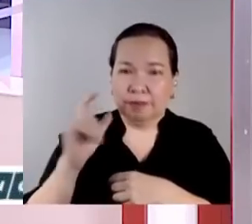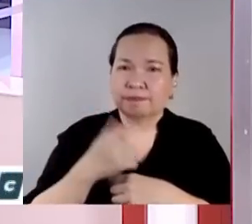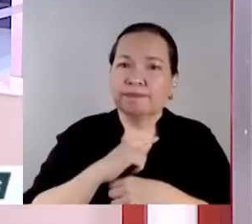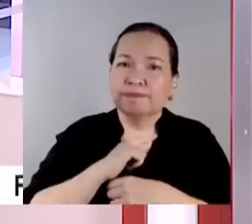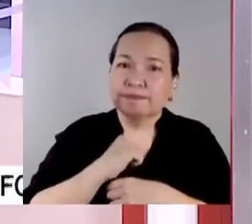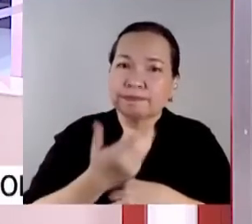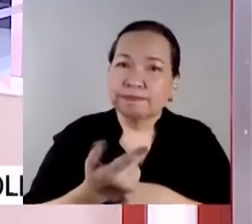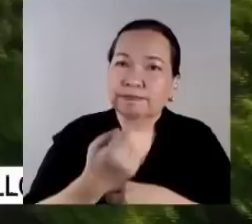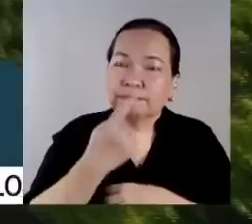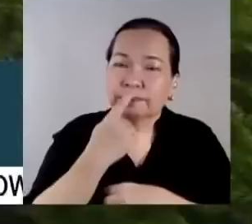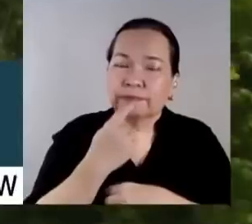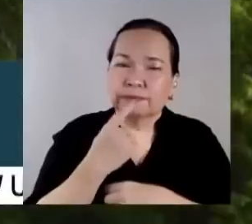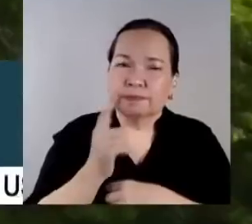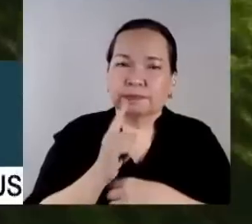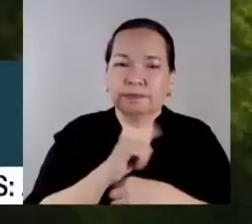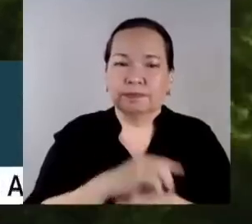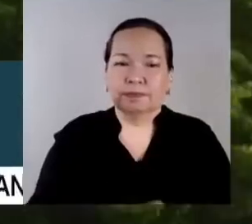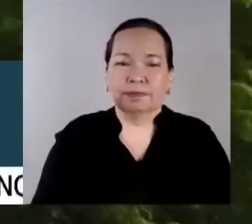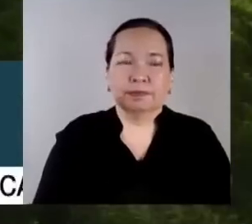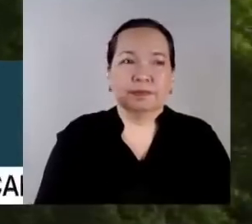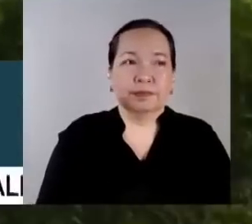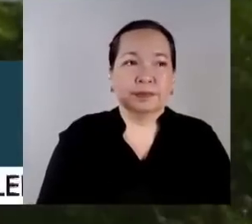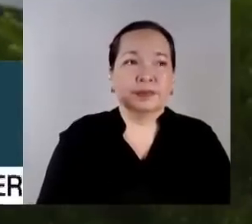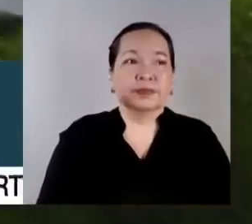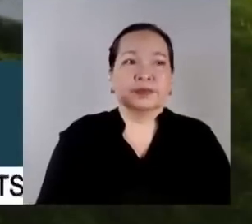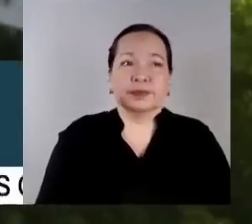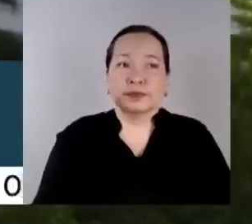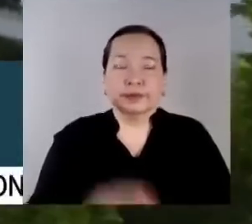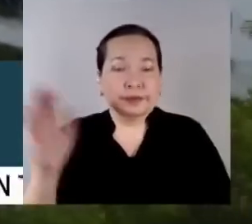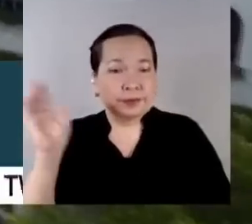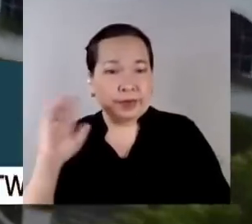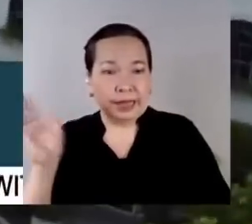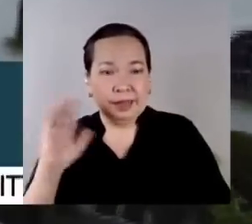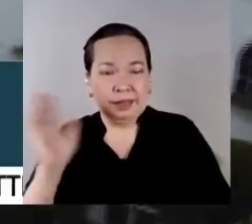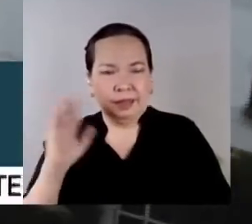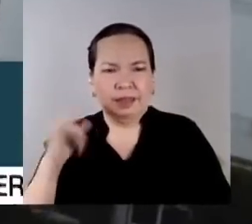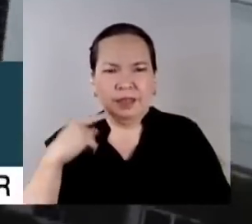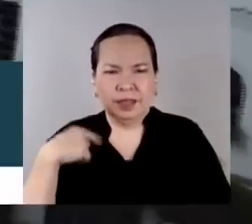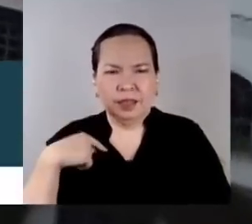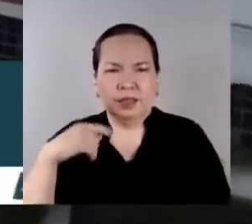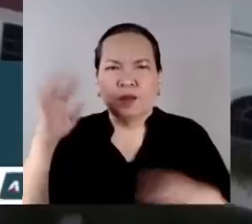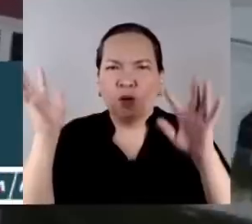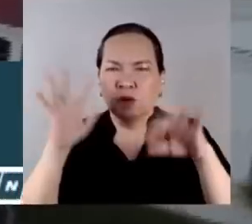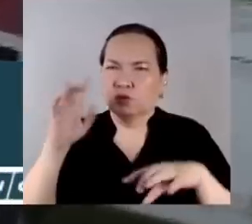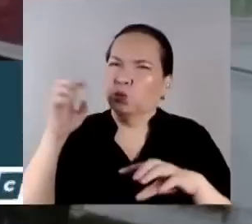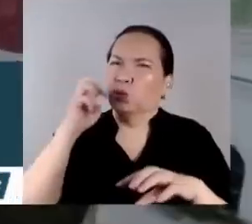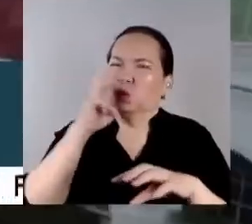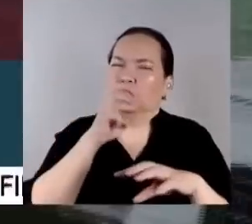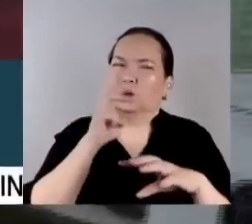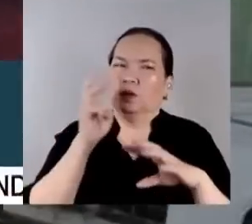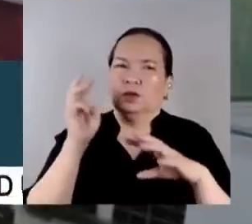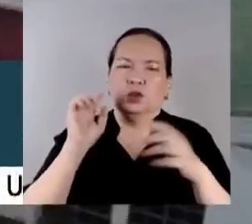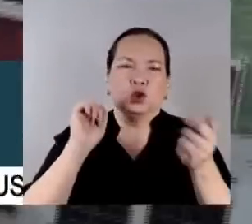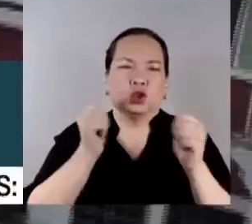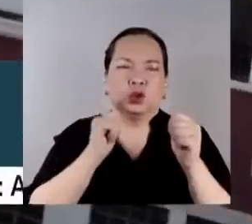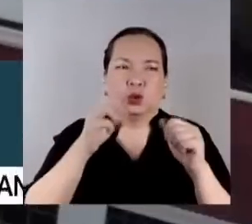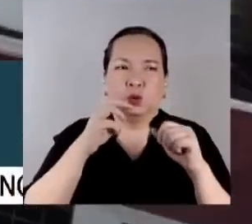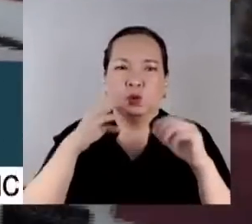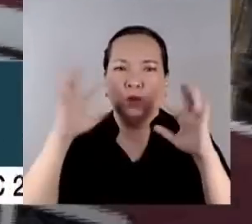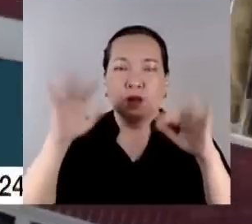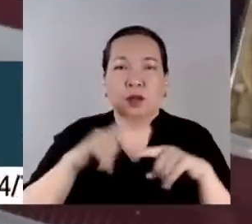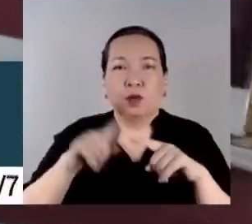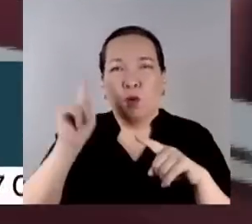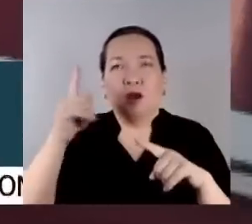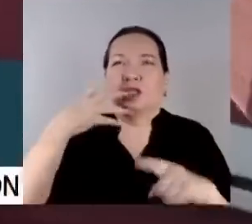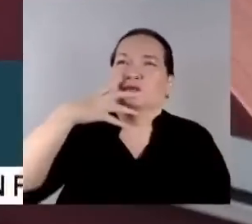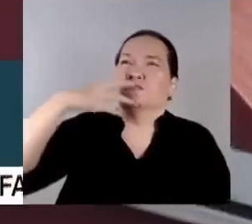ahead. Hi, Stanley. We're currently experiencing erratic weather here in Ilocos Norte. 1 minute, it's bright and sunny. Then all